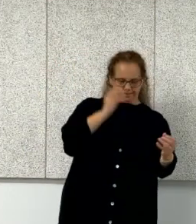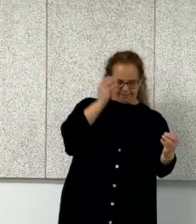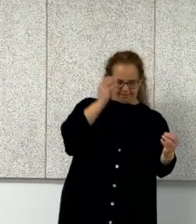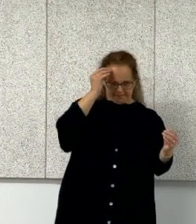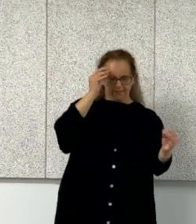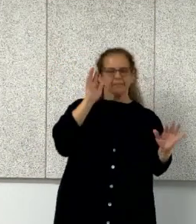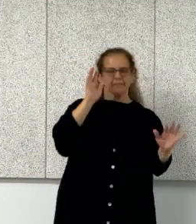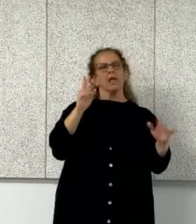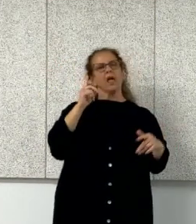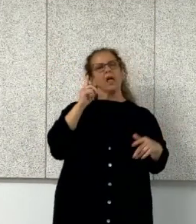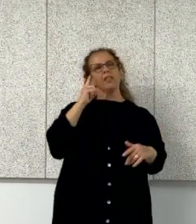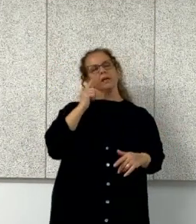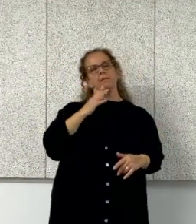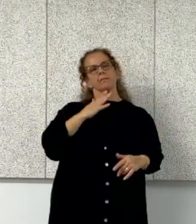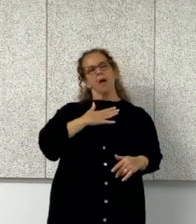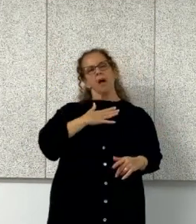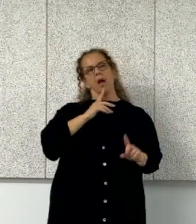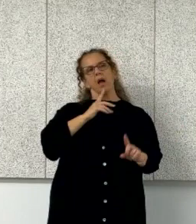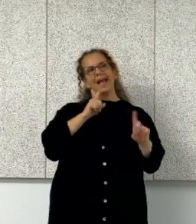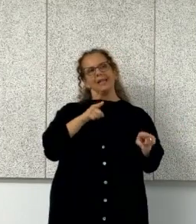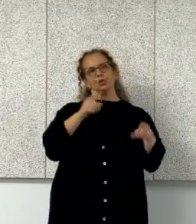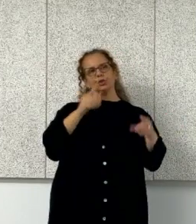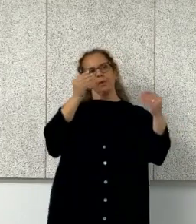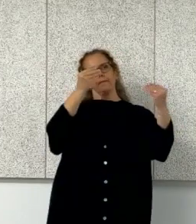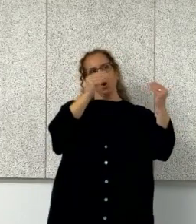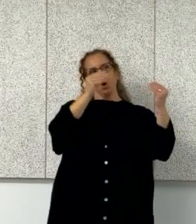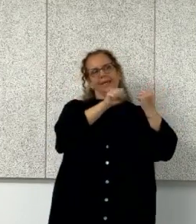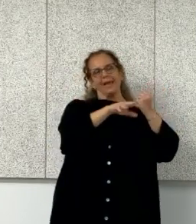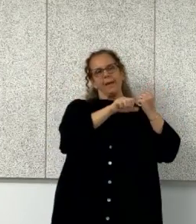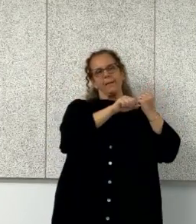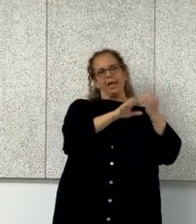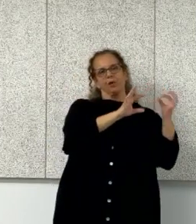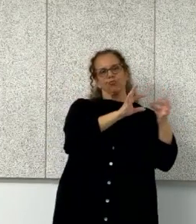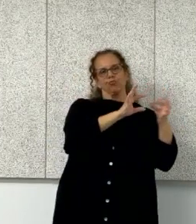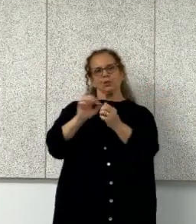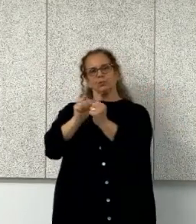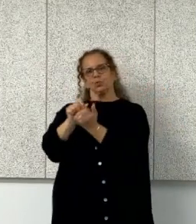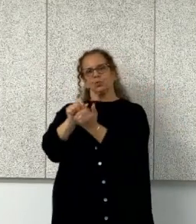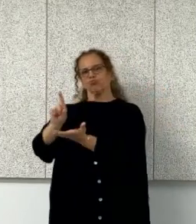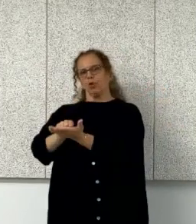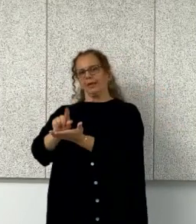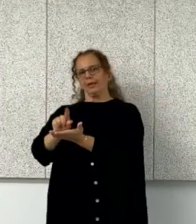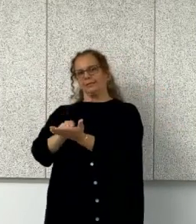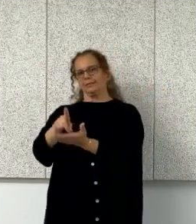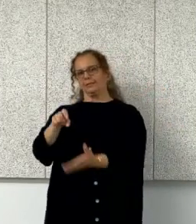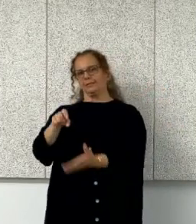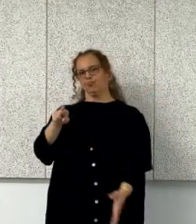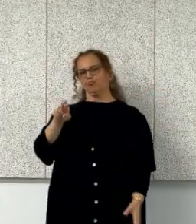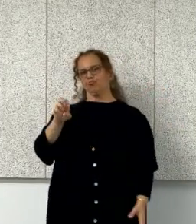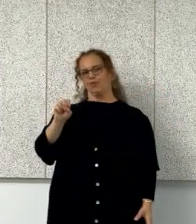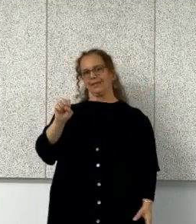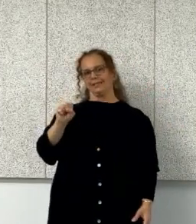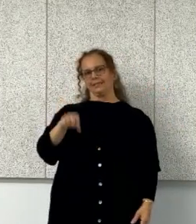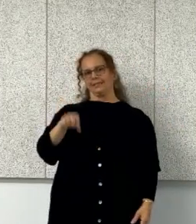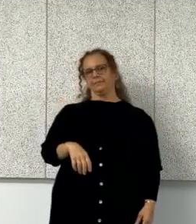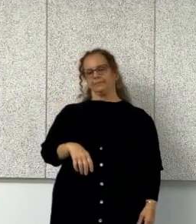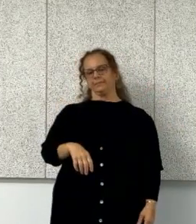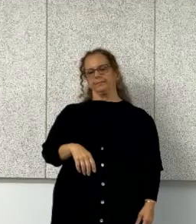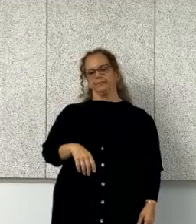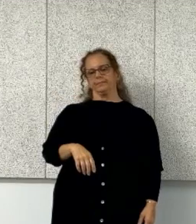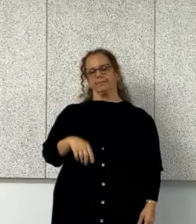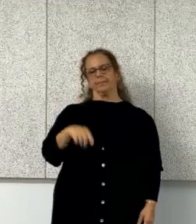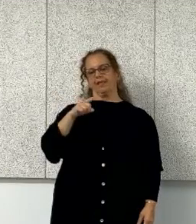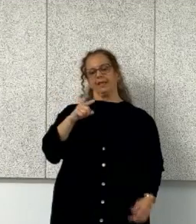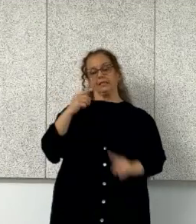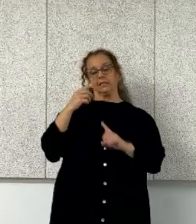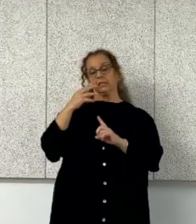I think it has to do with a marketing campaign's relationship with press specifically, and I know this is the song that has been